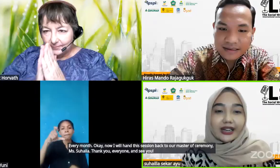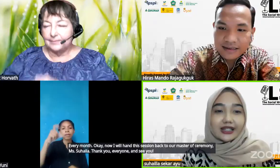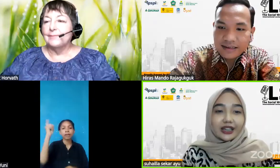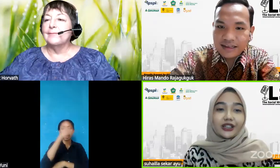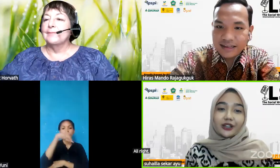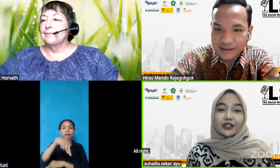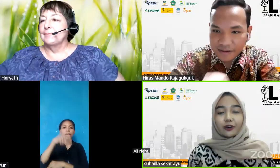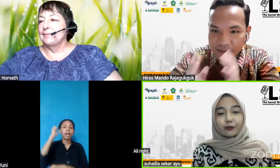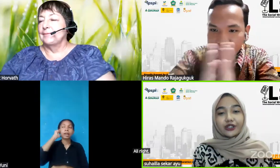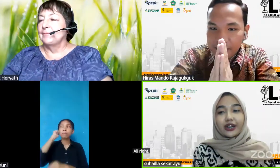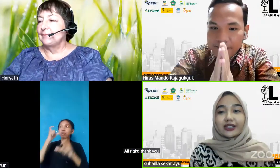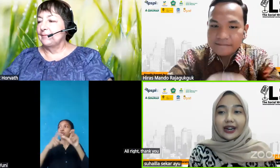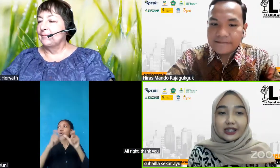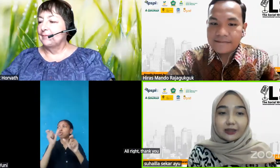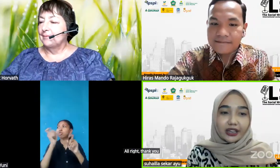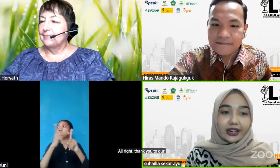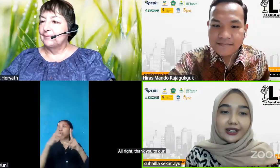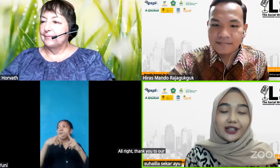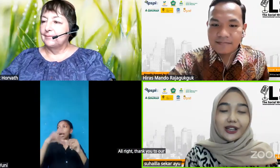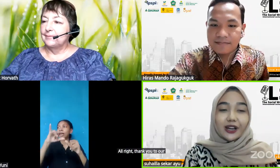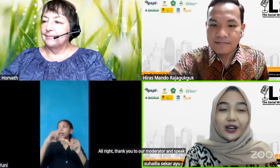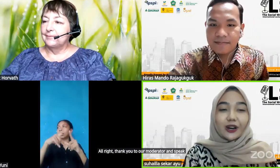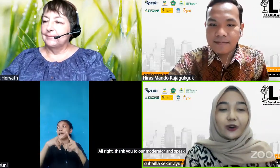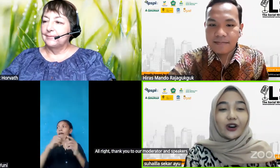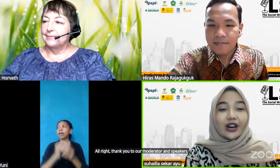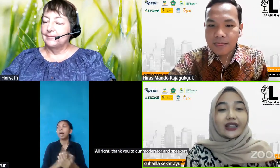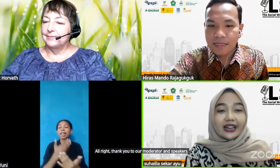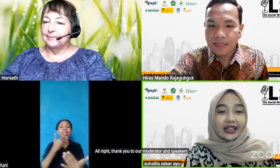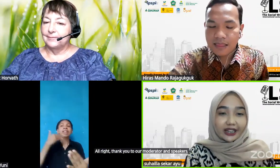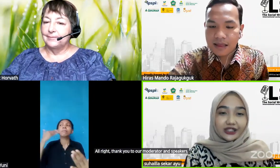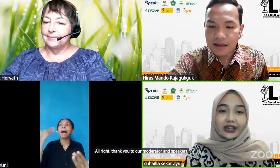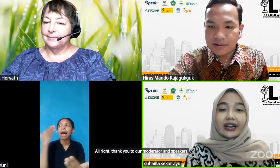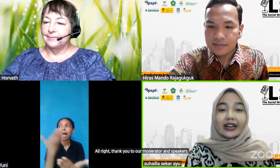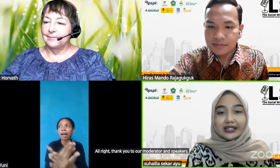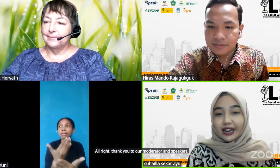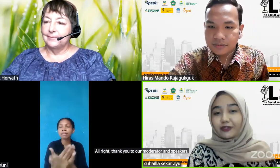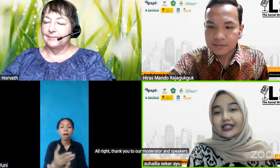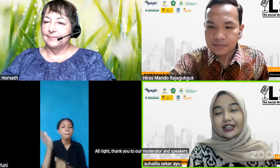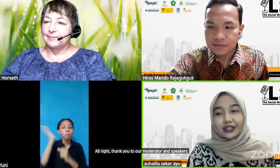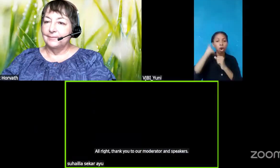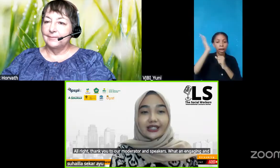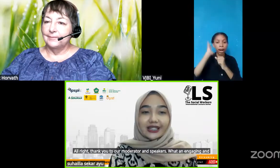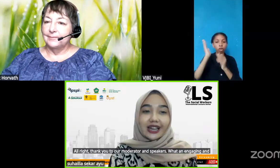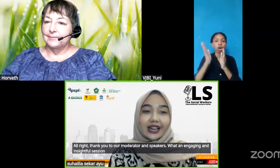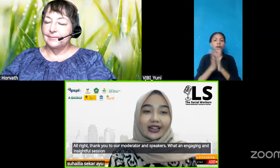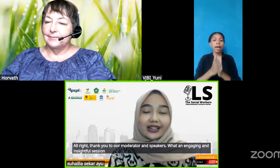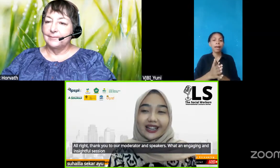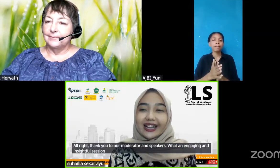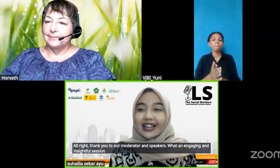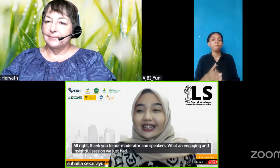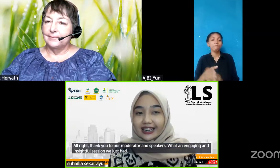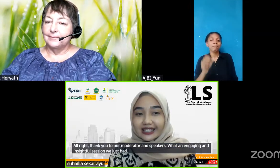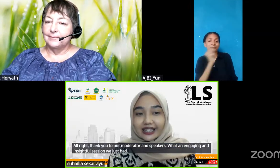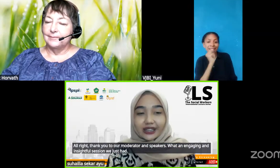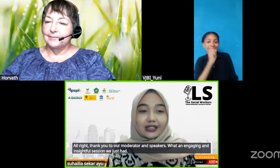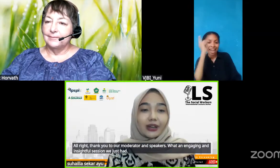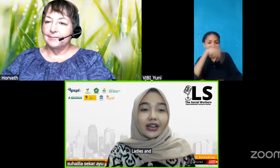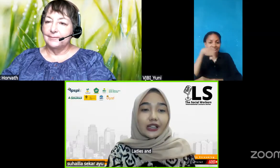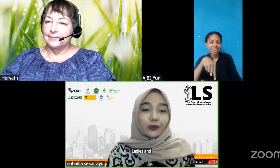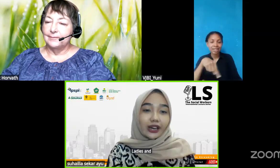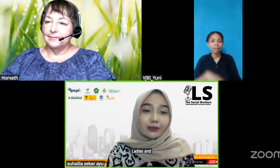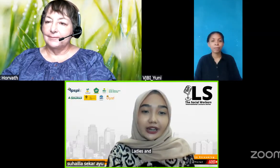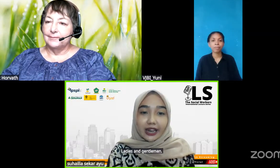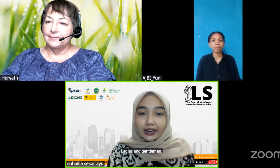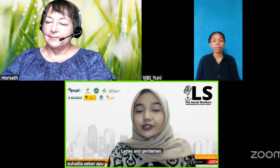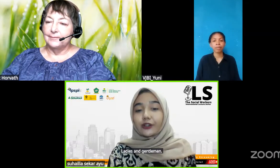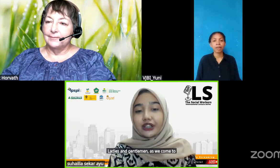All right, thank you to our moderator and speakers. What an engaging and insightful session we just had. Ladies and gentlemen, as we